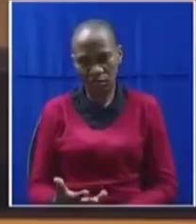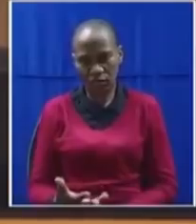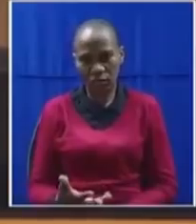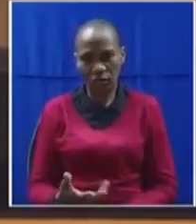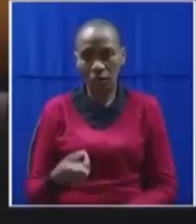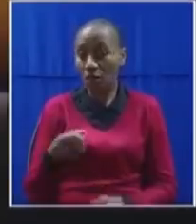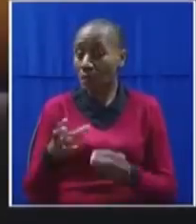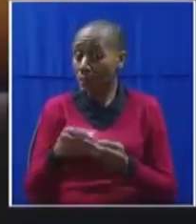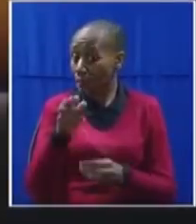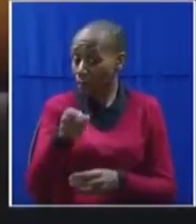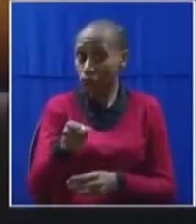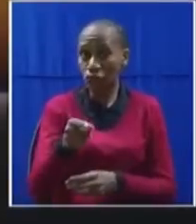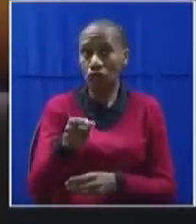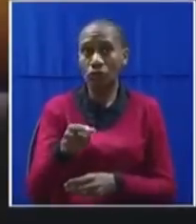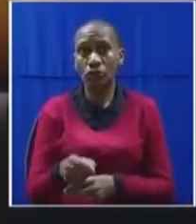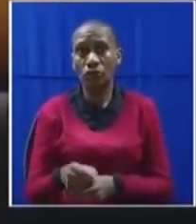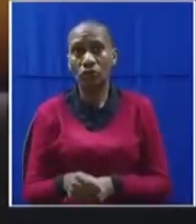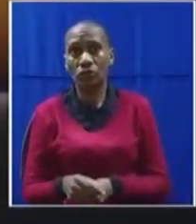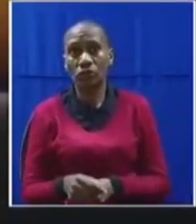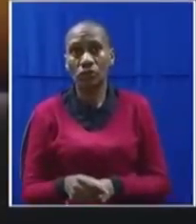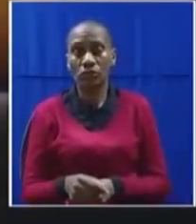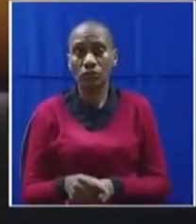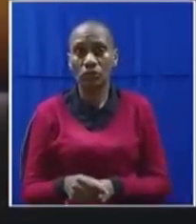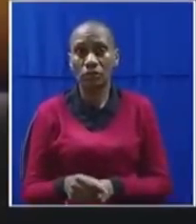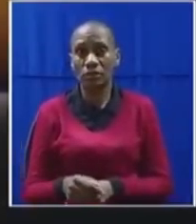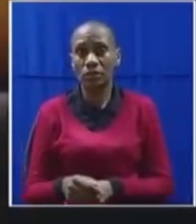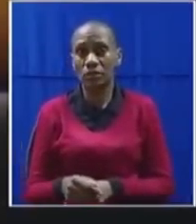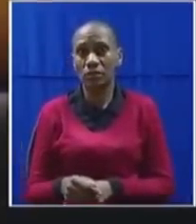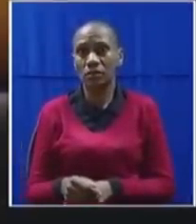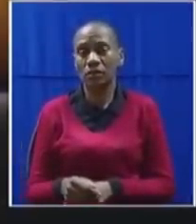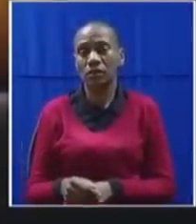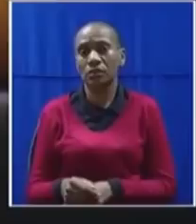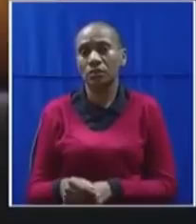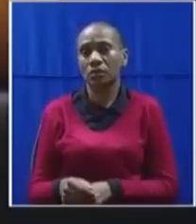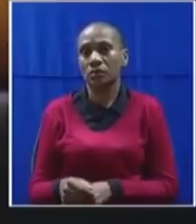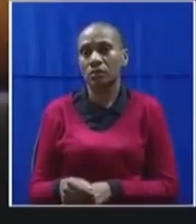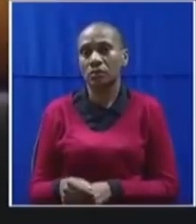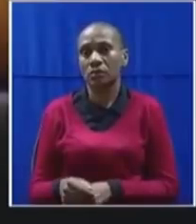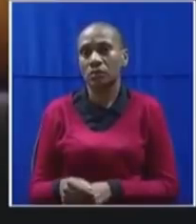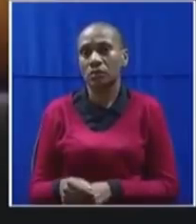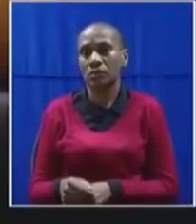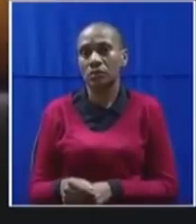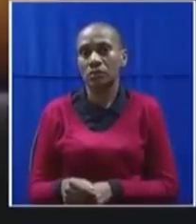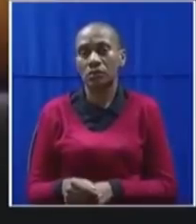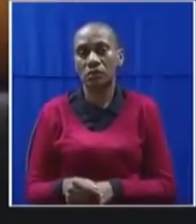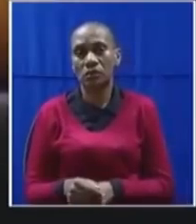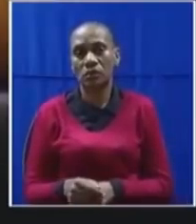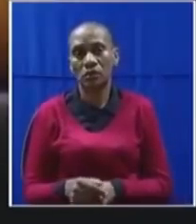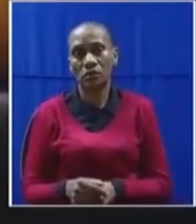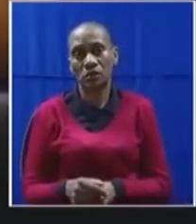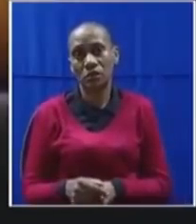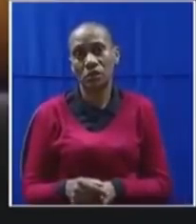Honorable Member, can I ask whether you, the ngola part, it's not unparliamentary? Yes. But